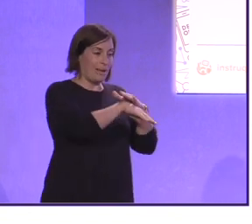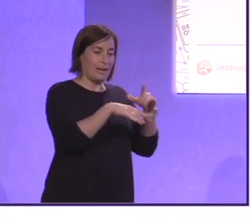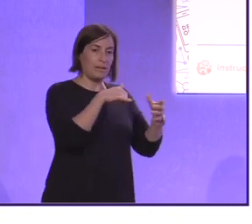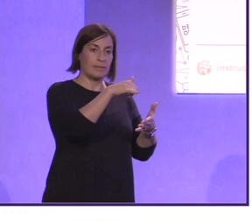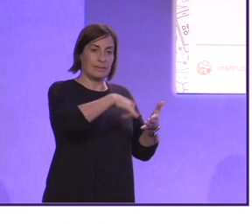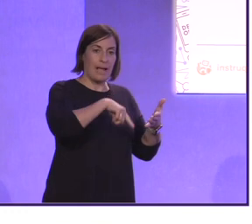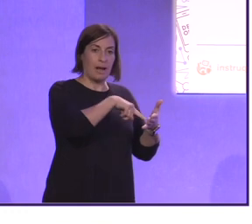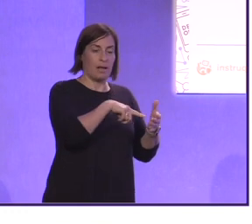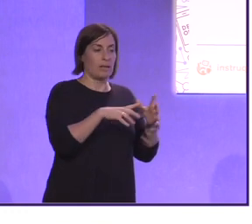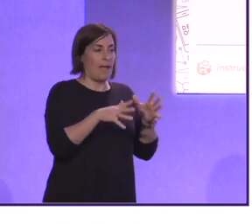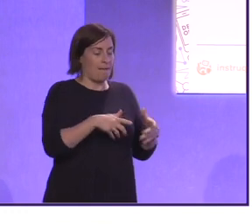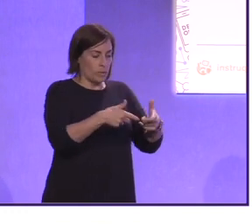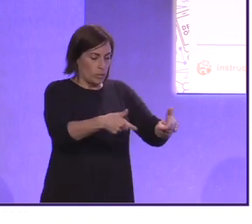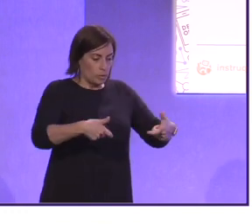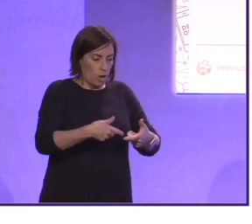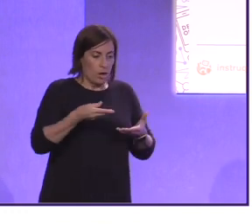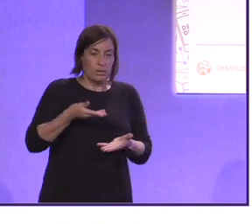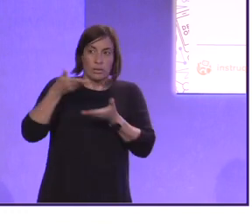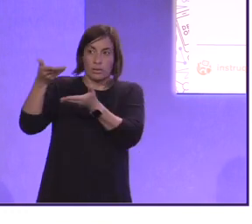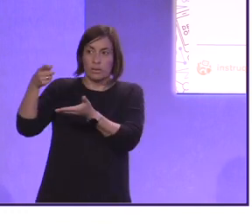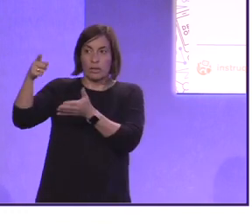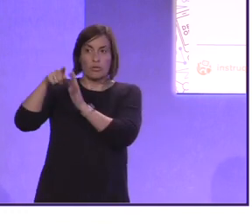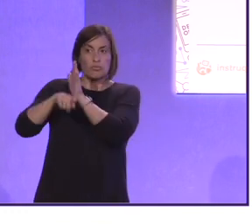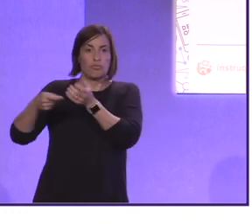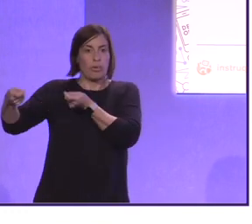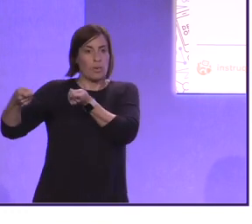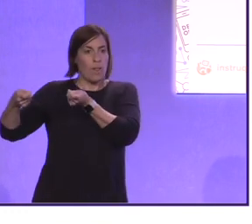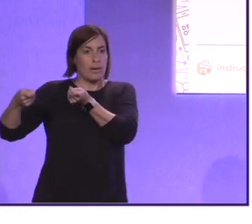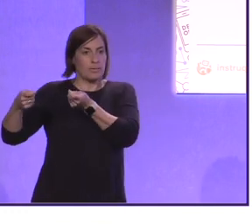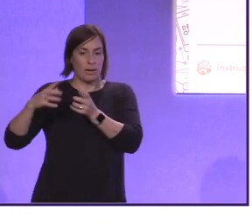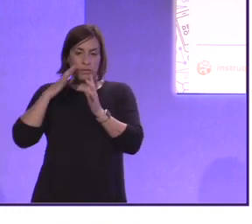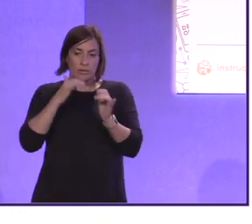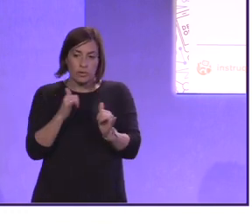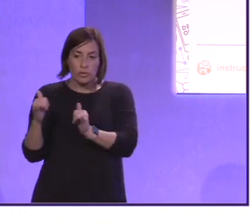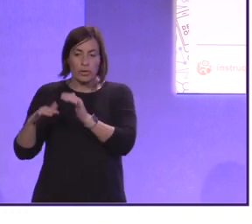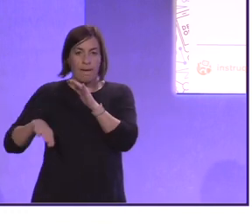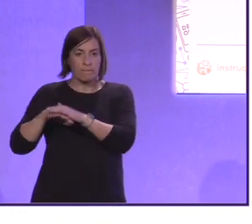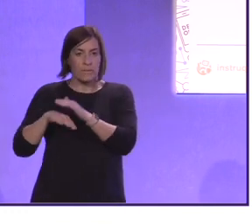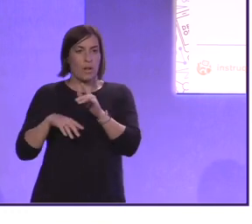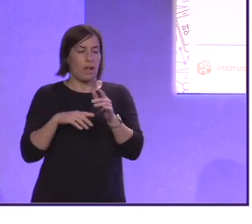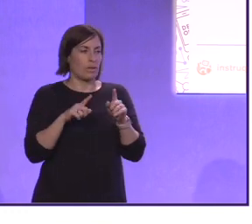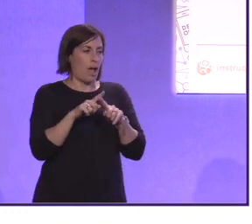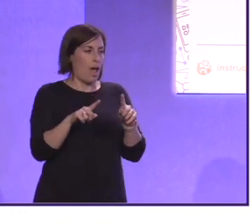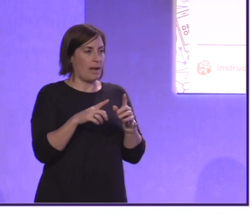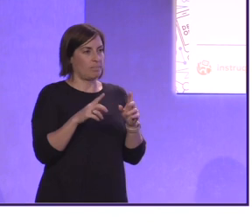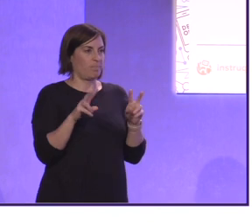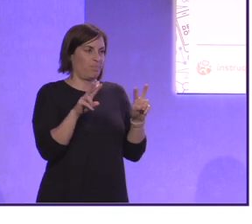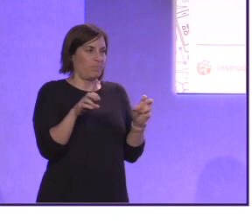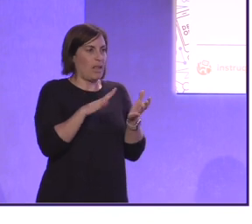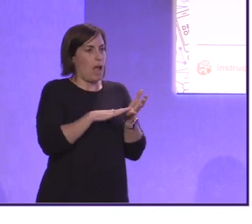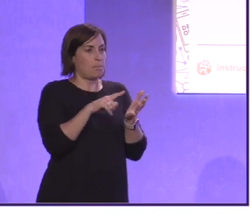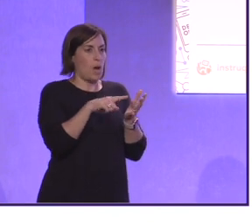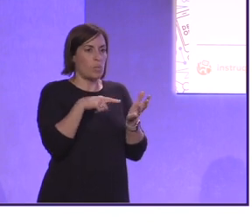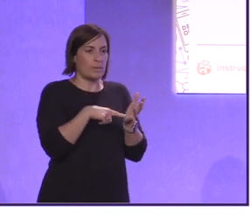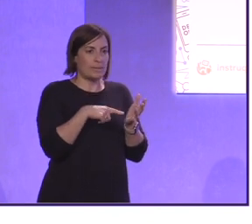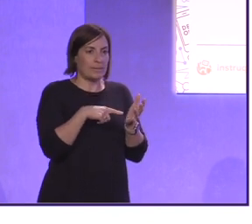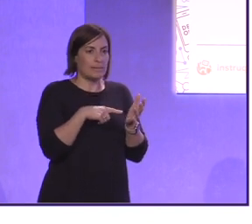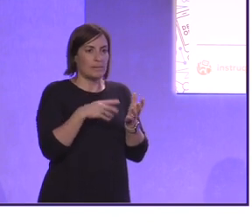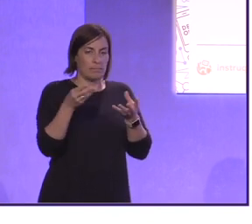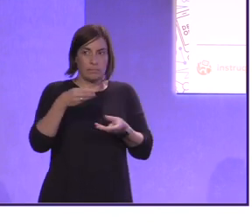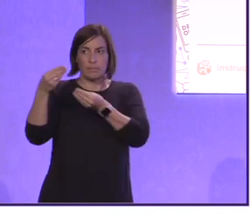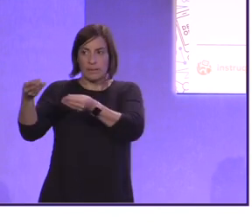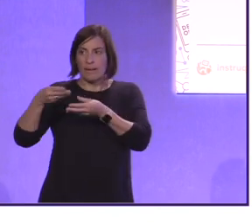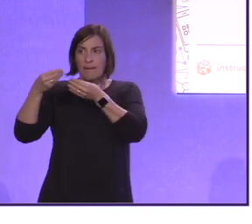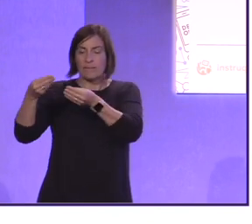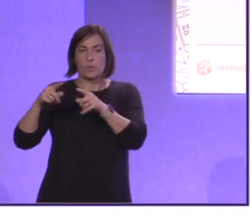heavy packs of documentation that had to be given to a regulator, some kind of MOT type organization, think FDA or MHRA. To